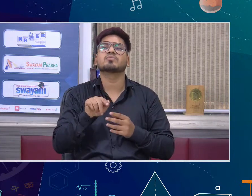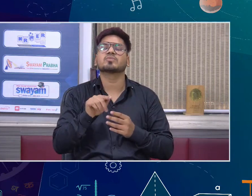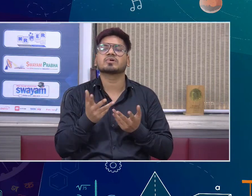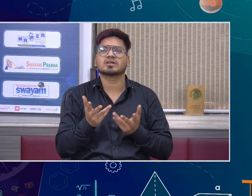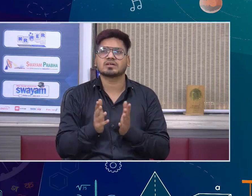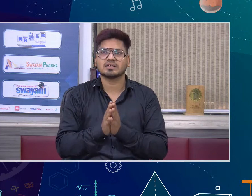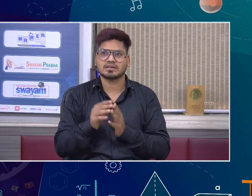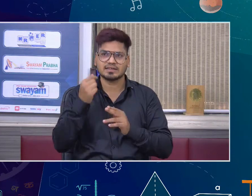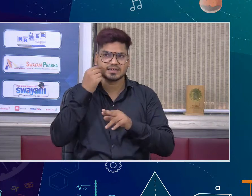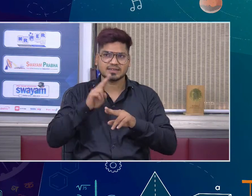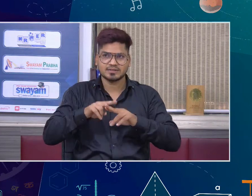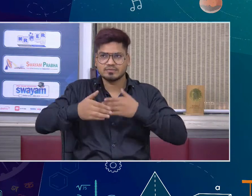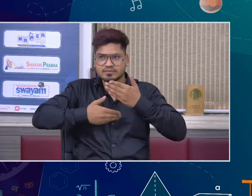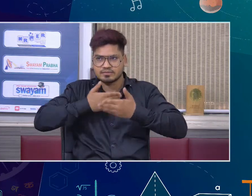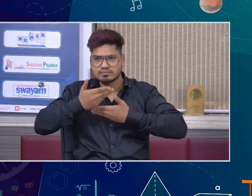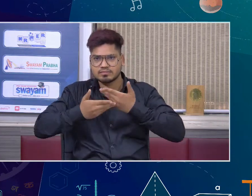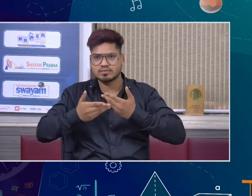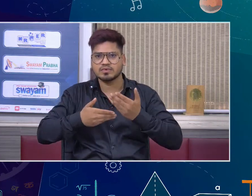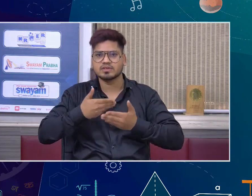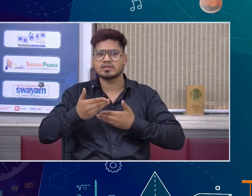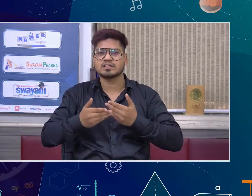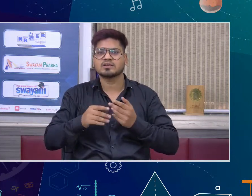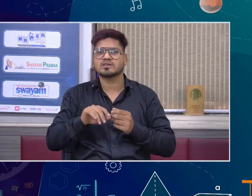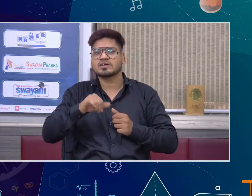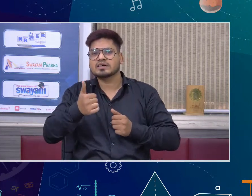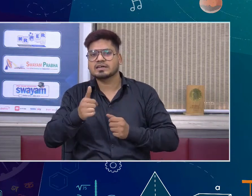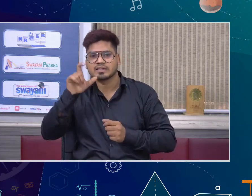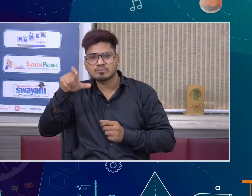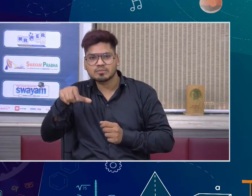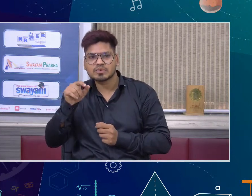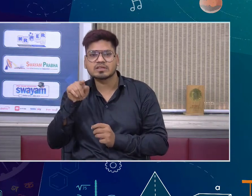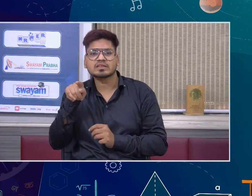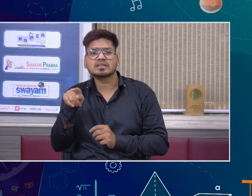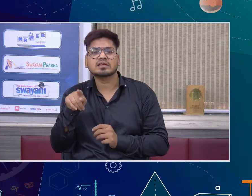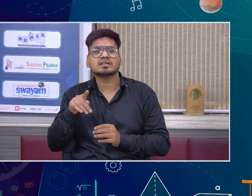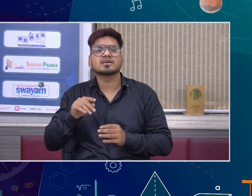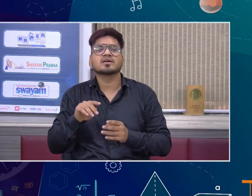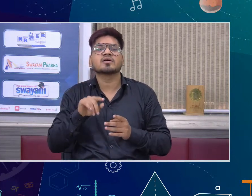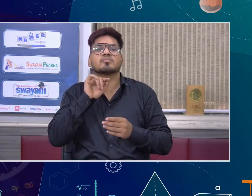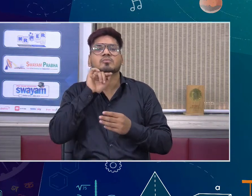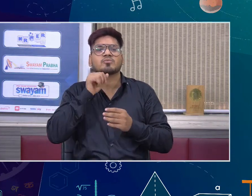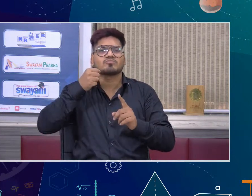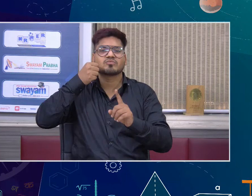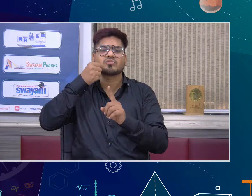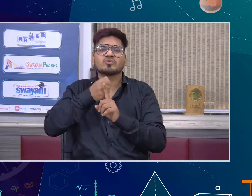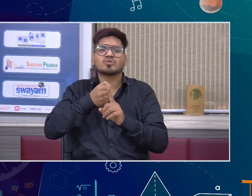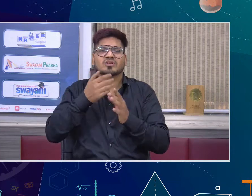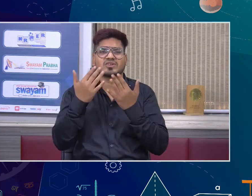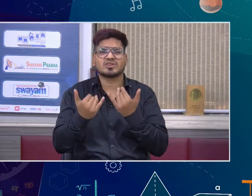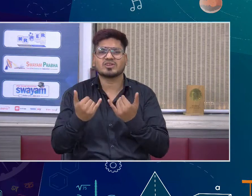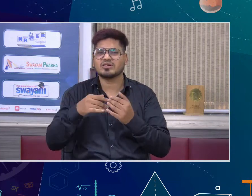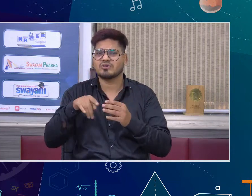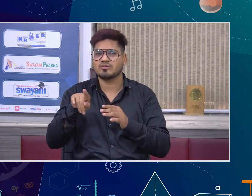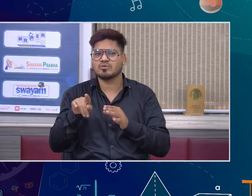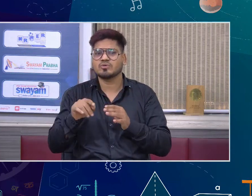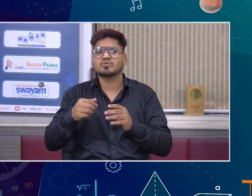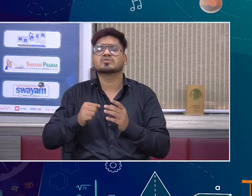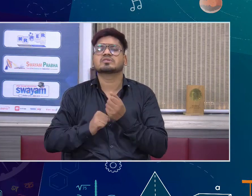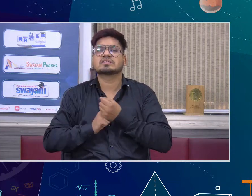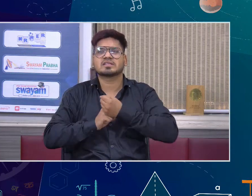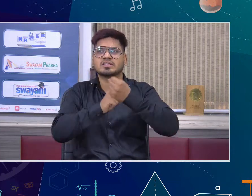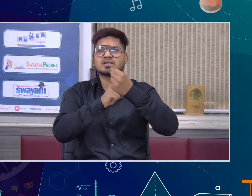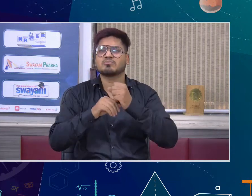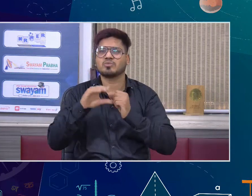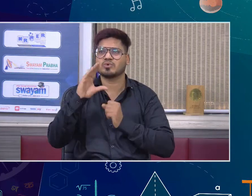with disabilities. Okay. And another thing I can say, one in parental empowerment or parental support,